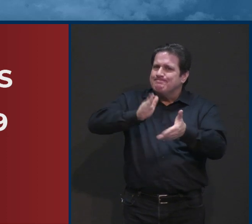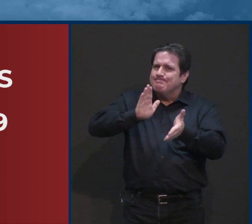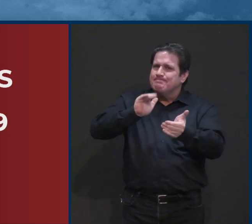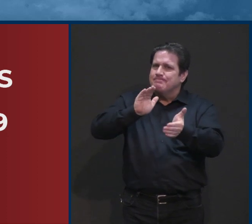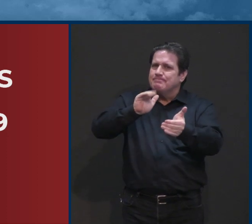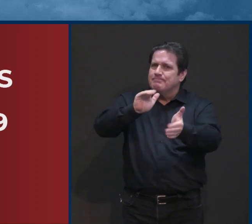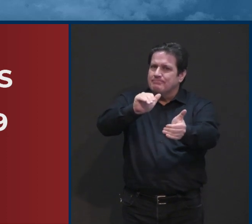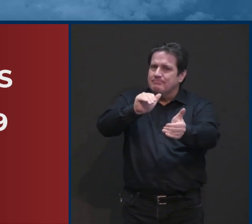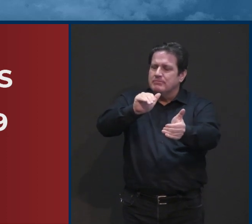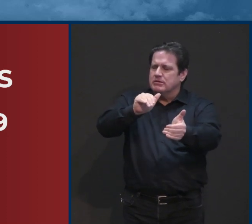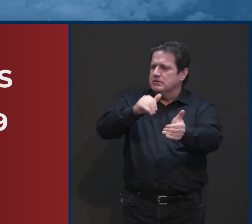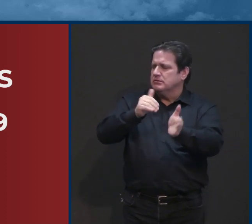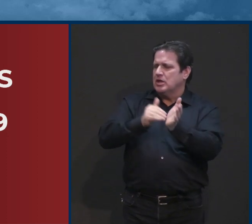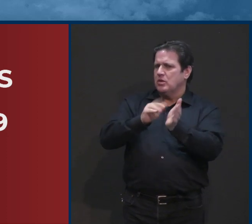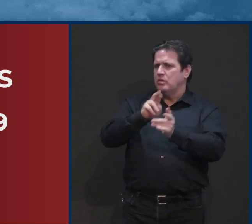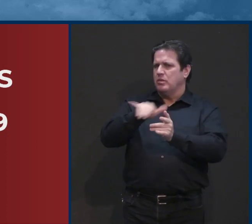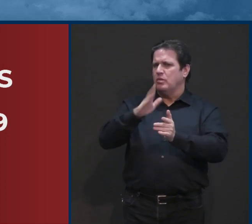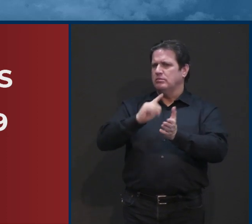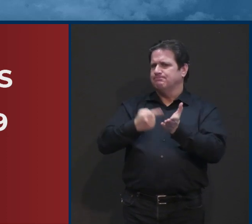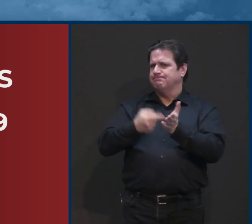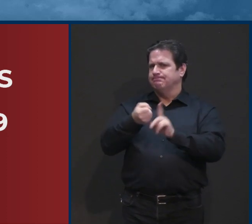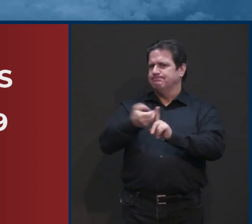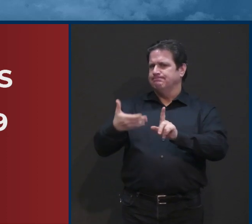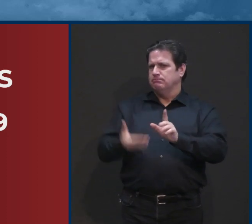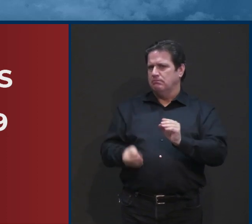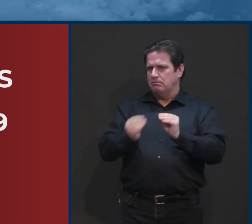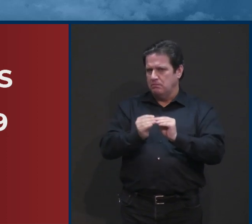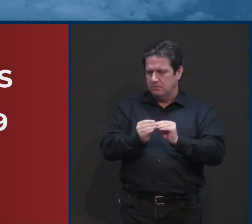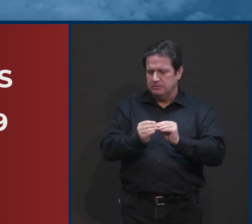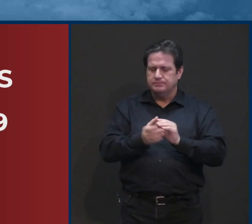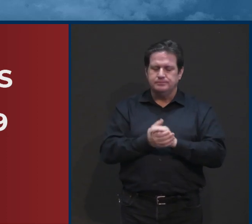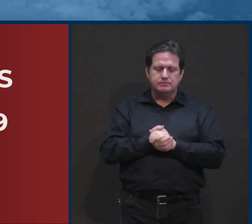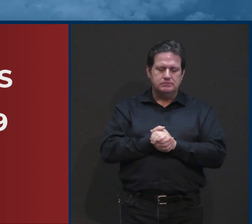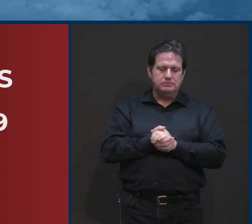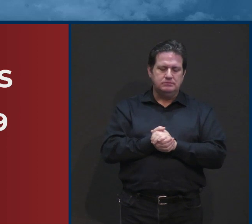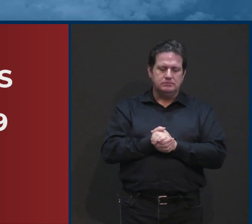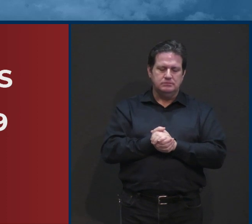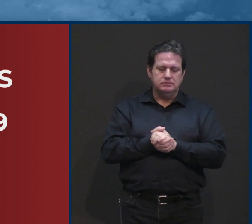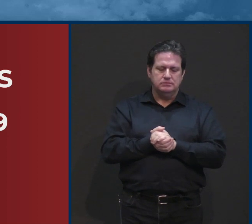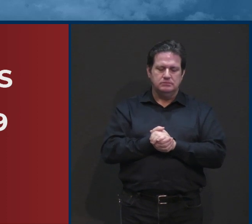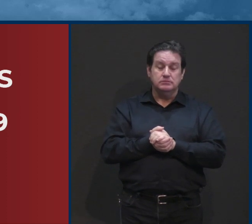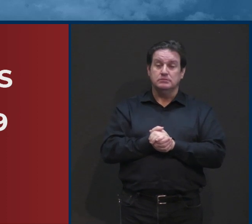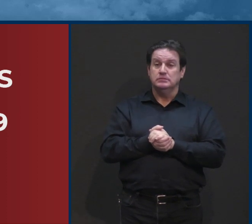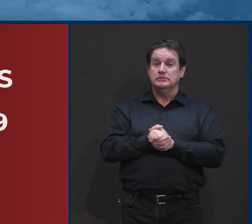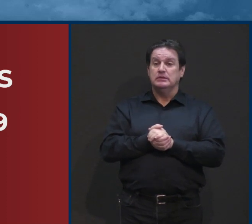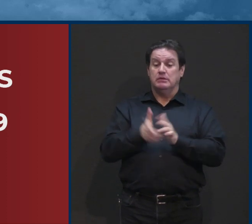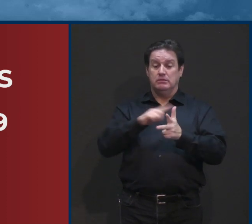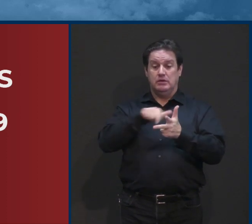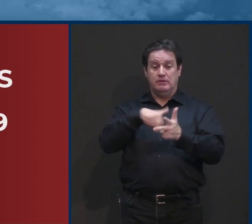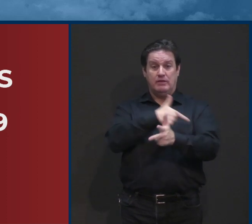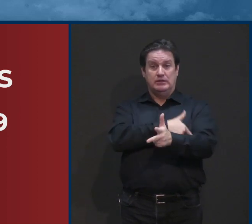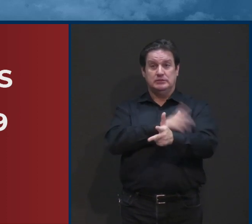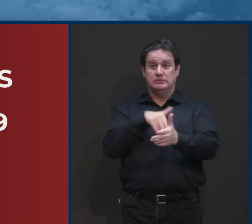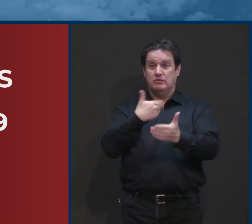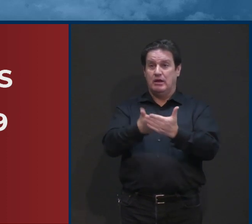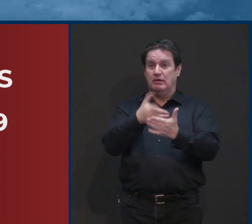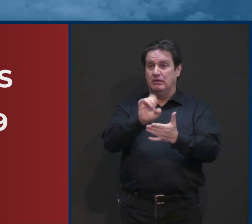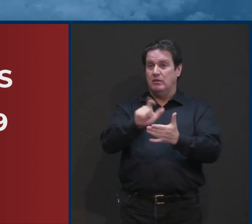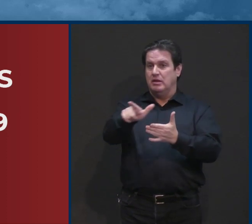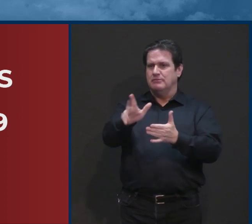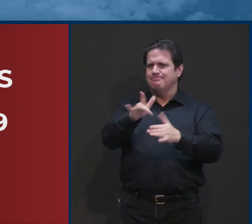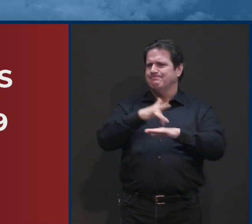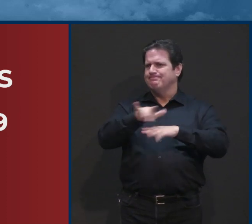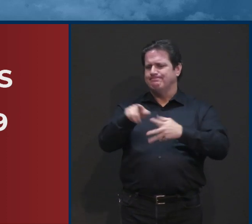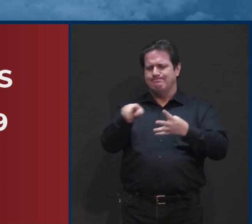expectation, Dr. Rattay will run through some of that, is that some of those vaccines will arrive here in Delaware